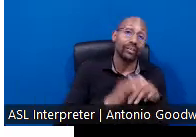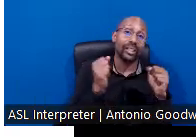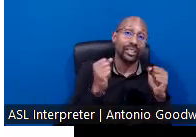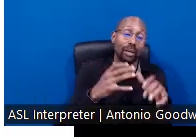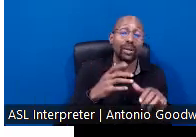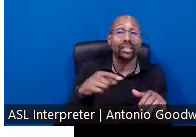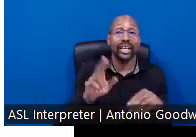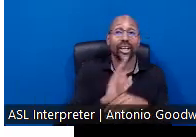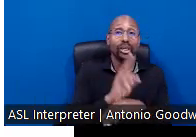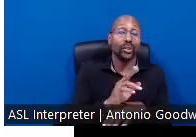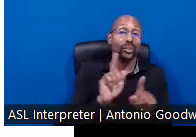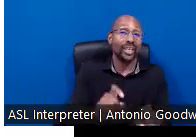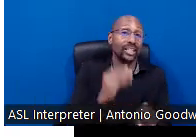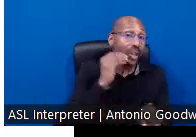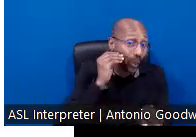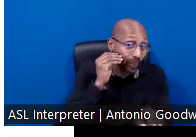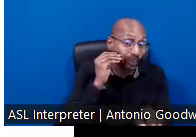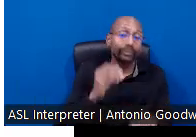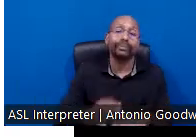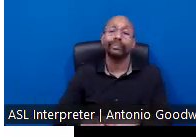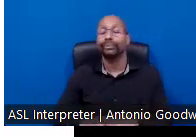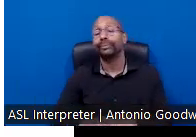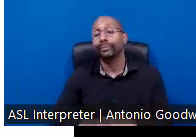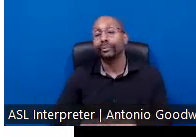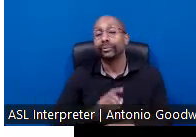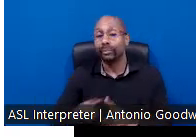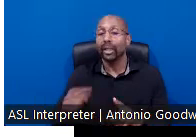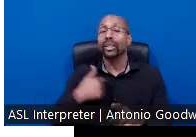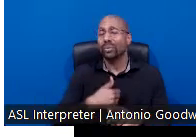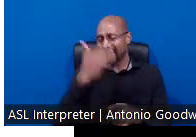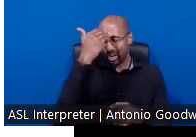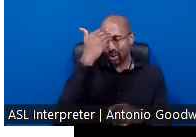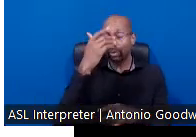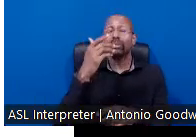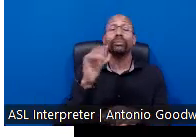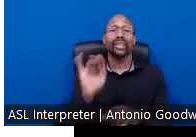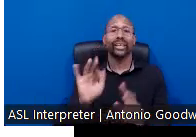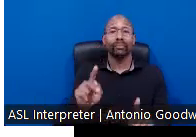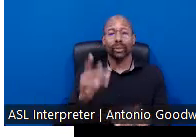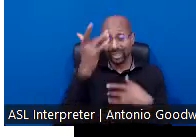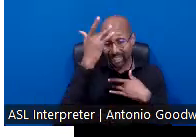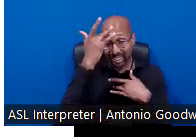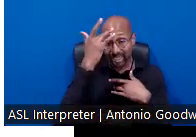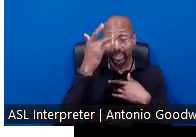health. But we know that when folks are sick and they are testing,